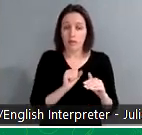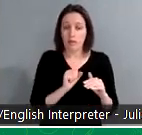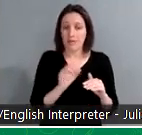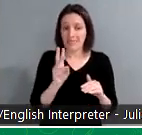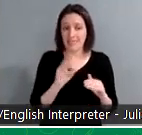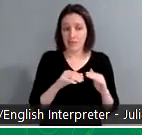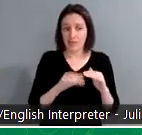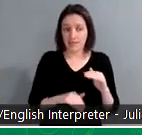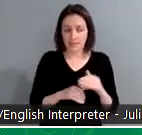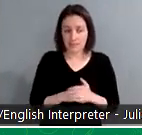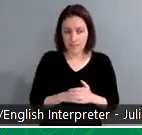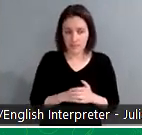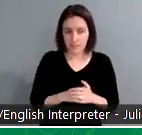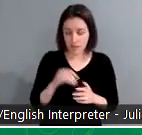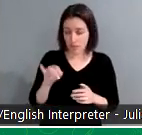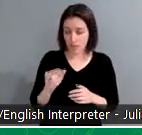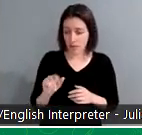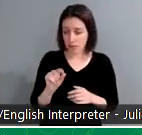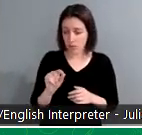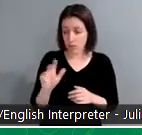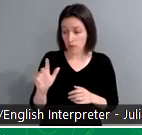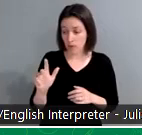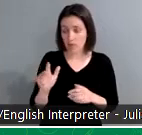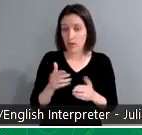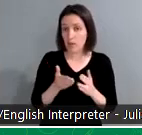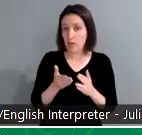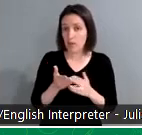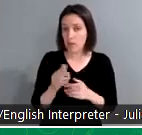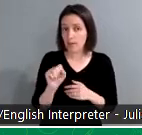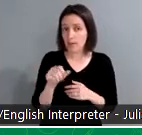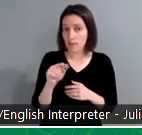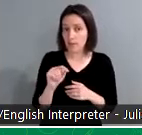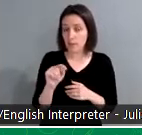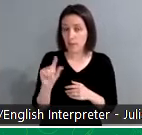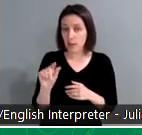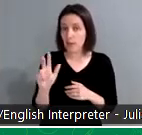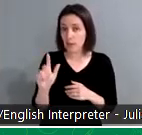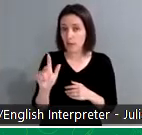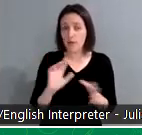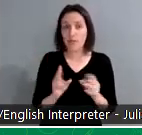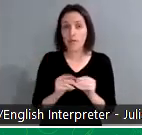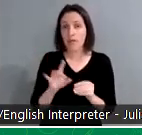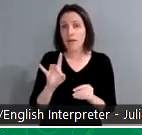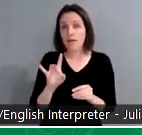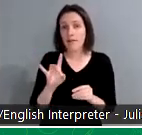of 2023 through September 2023. A total of